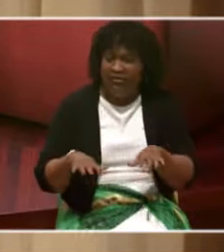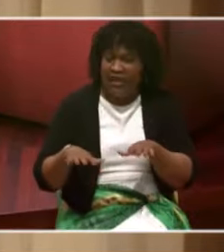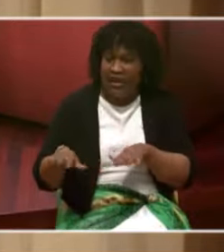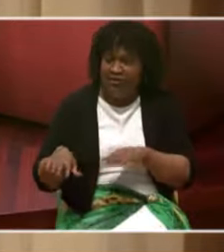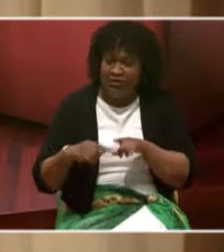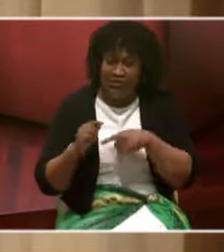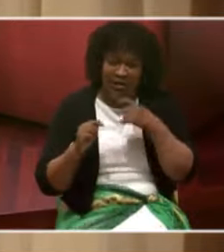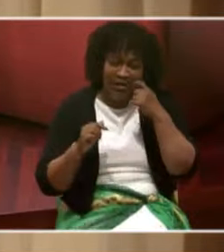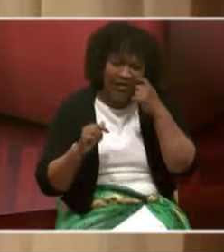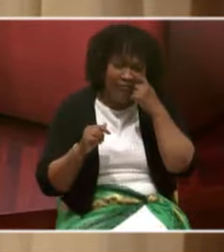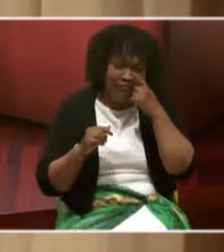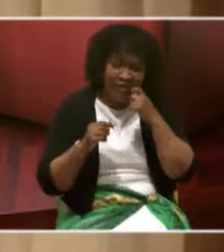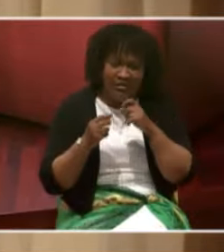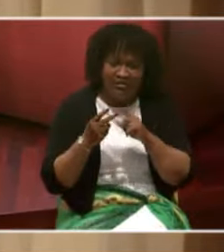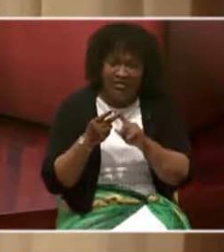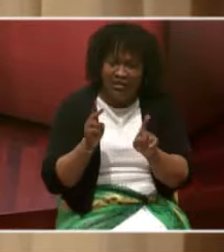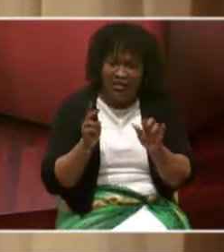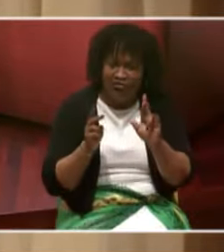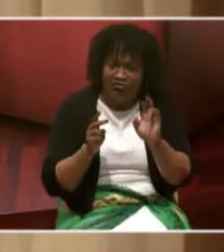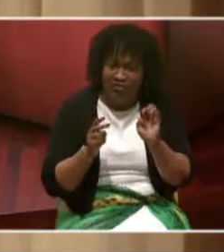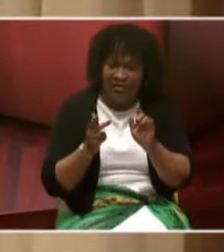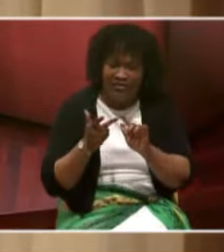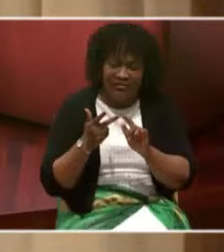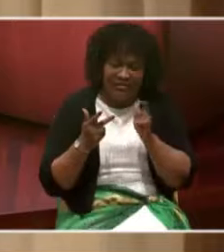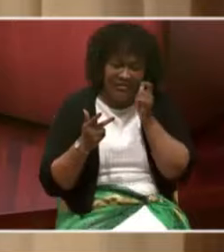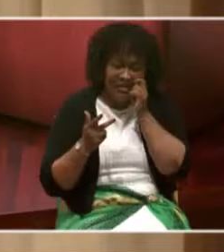taken in 1962.